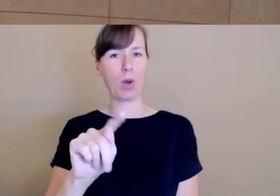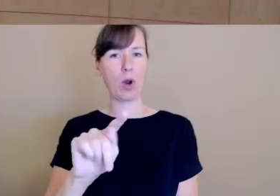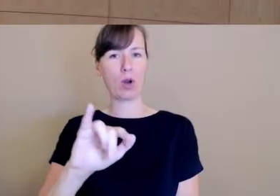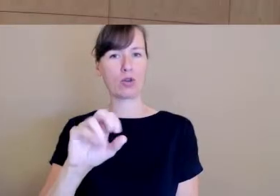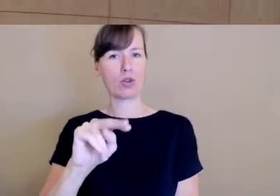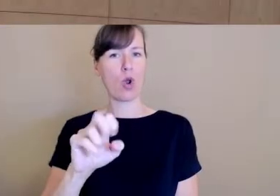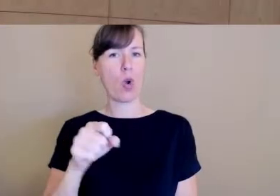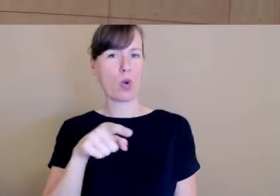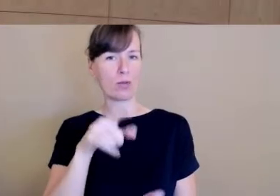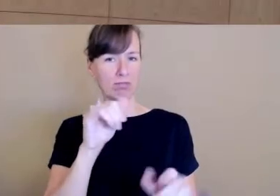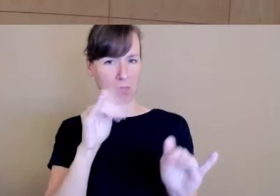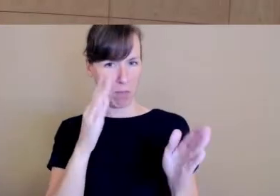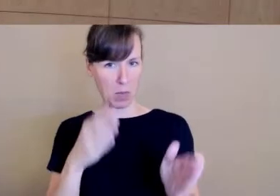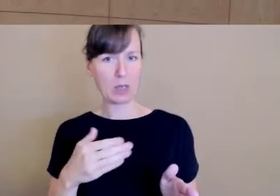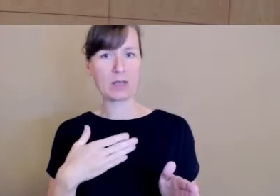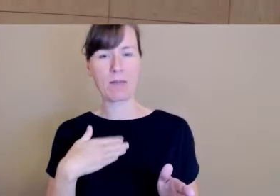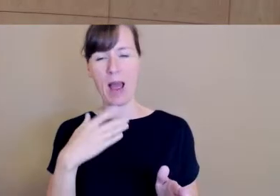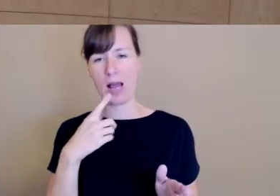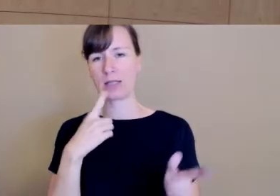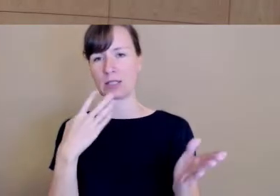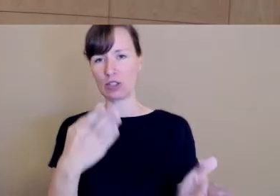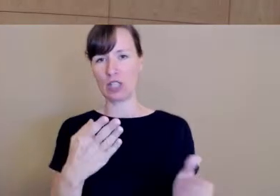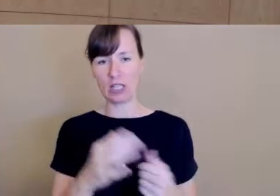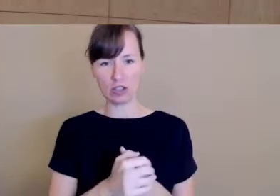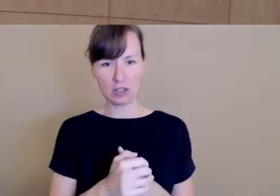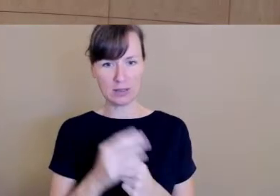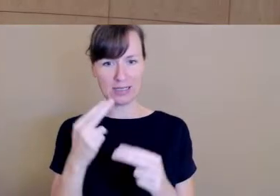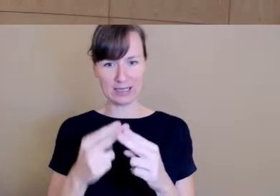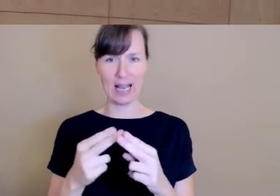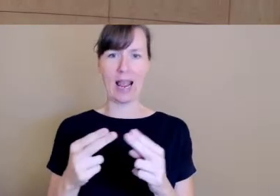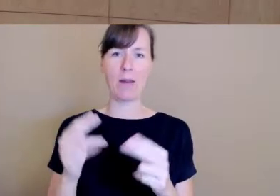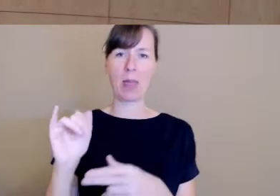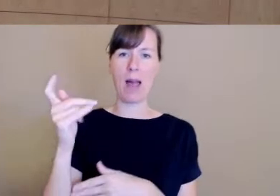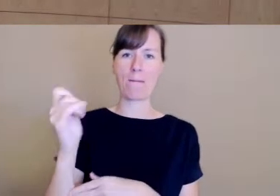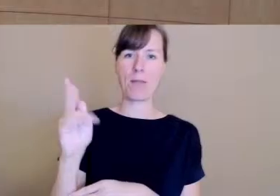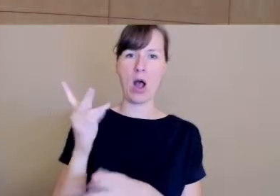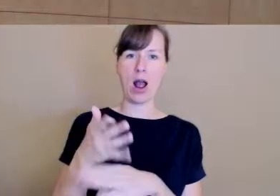naming the park over there at 5701. I yield back.